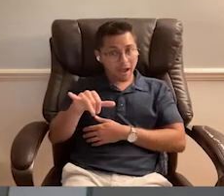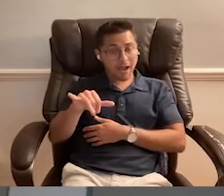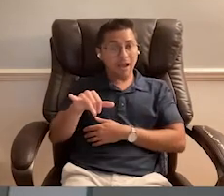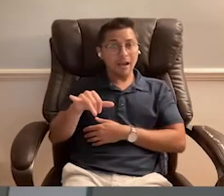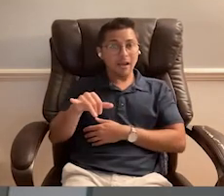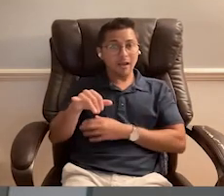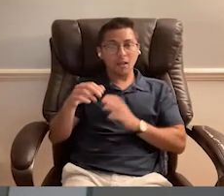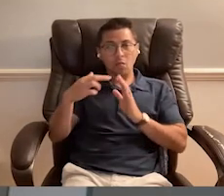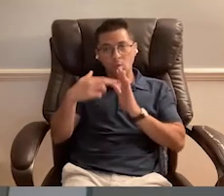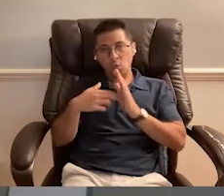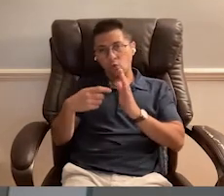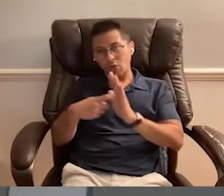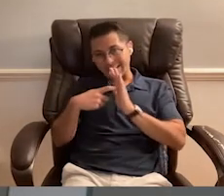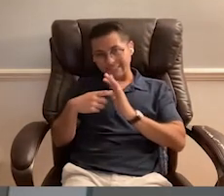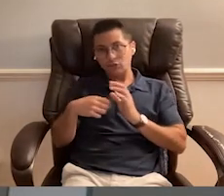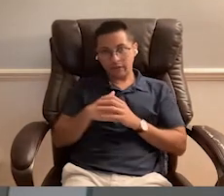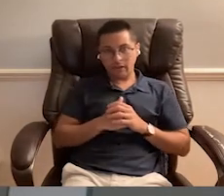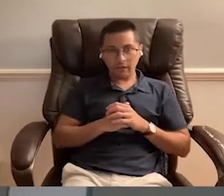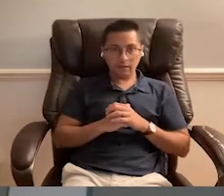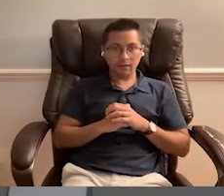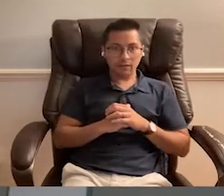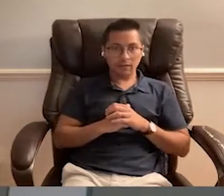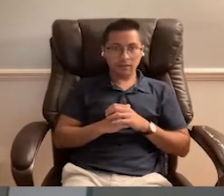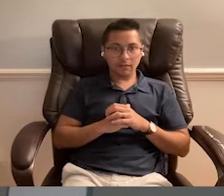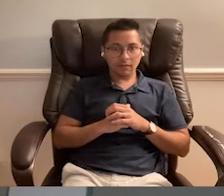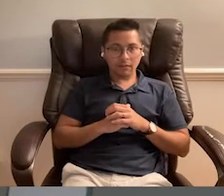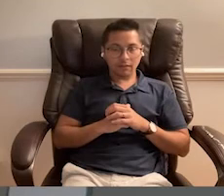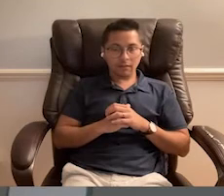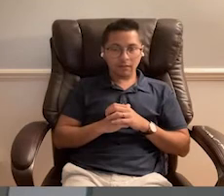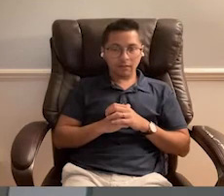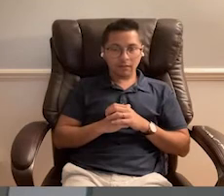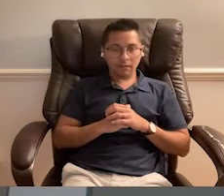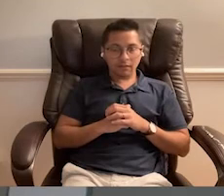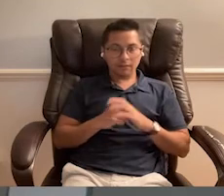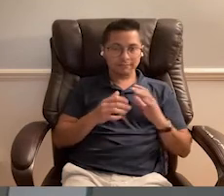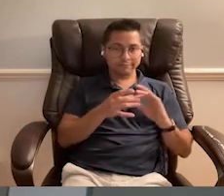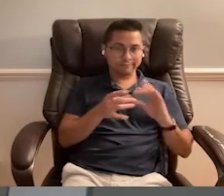test that's approved by. By the. By our rule criteria.